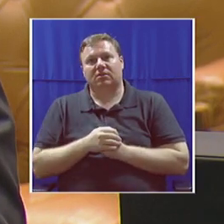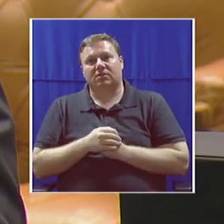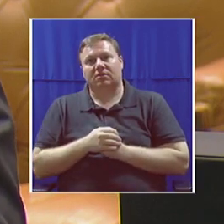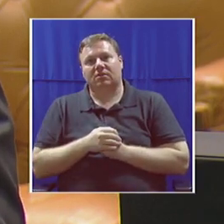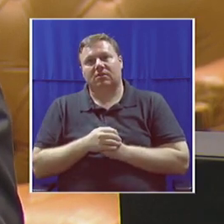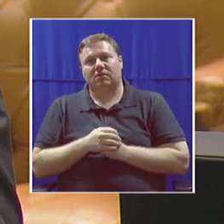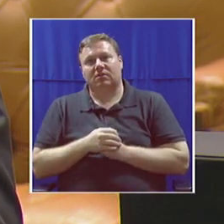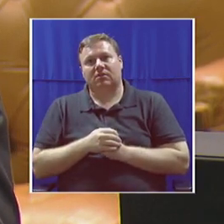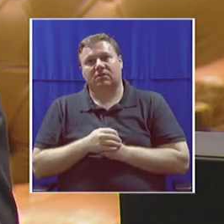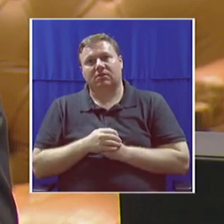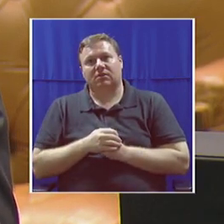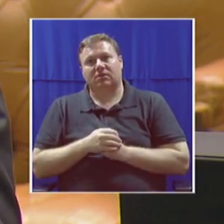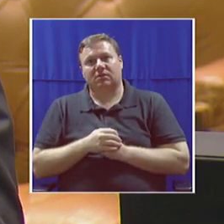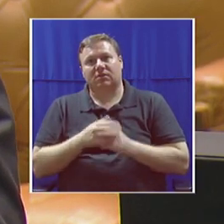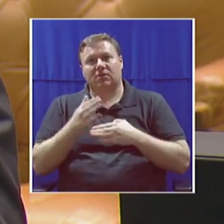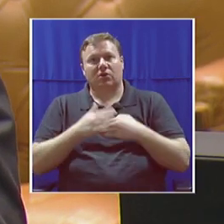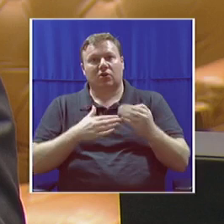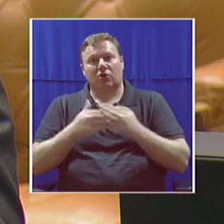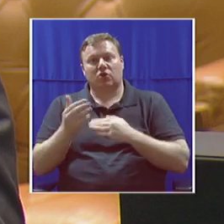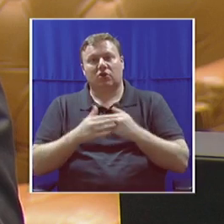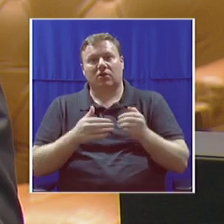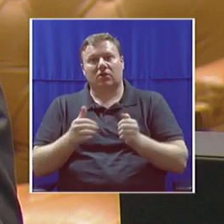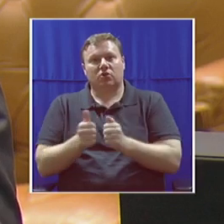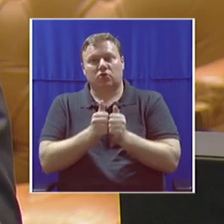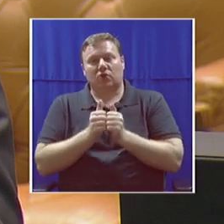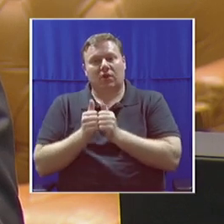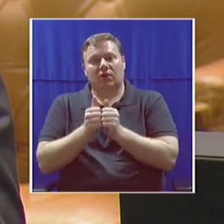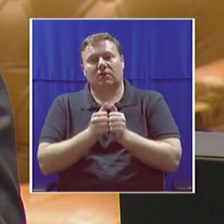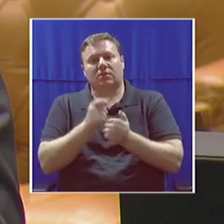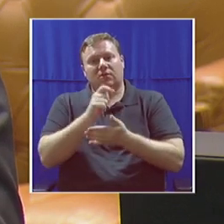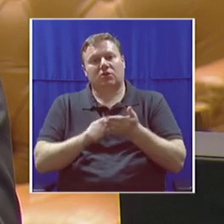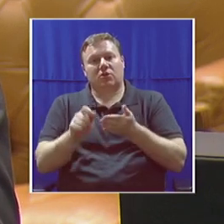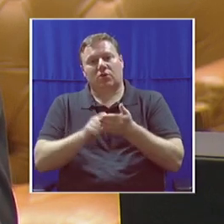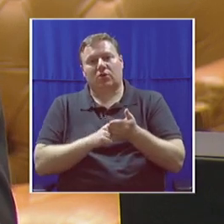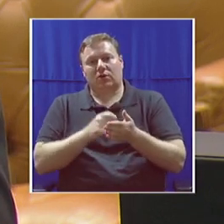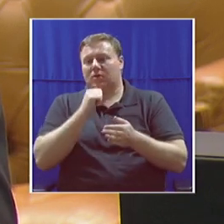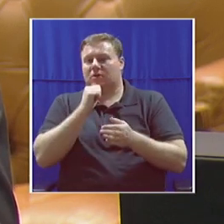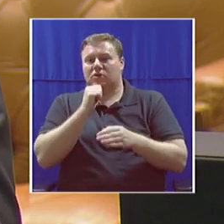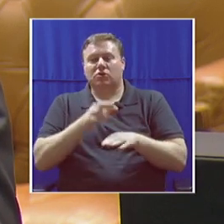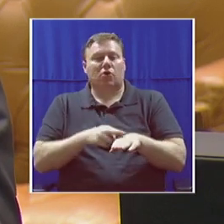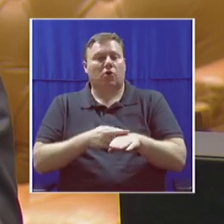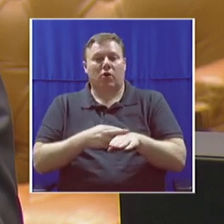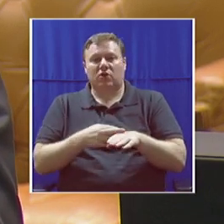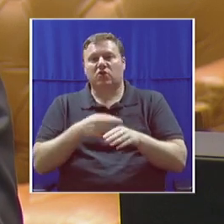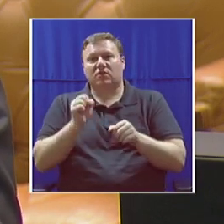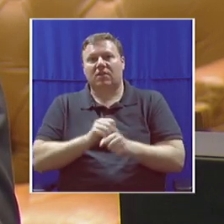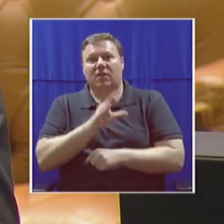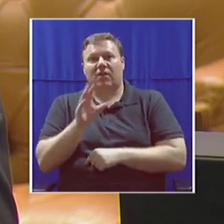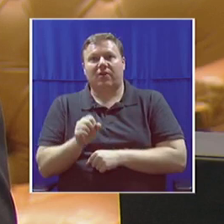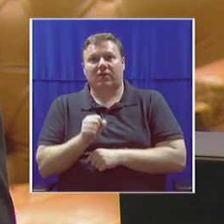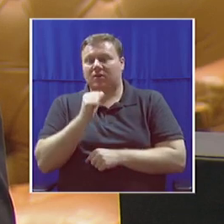that the construction of a United Democratic non-sexist non-racial South Africa is not